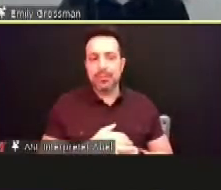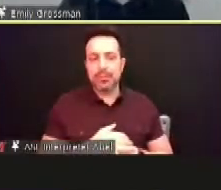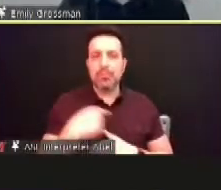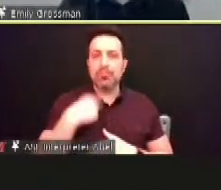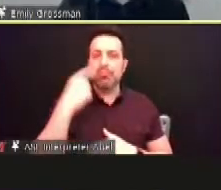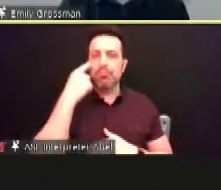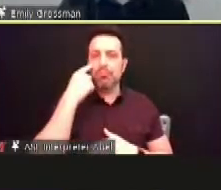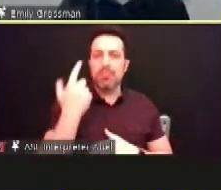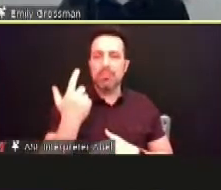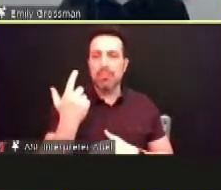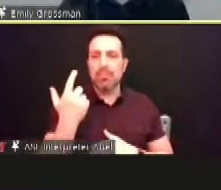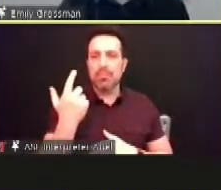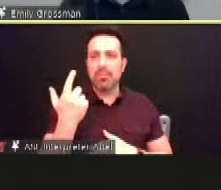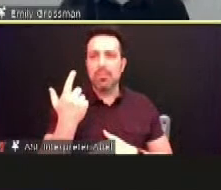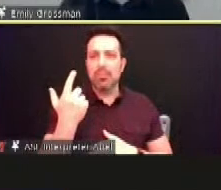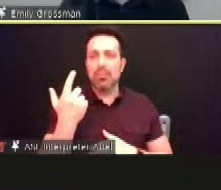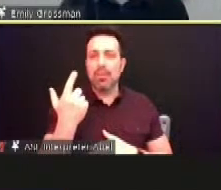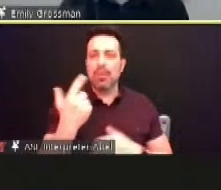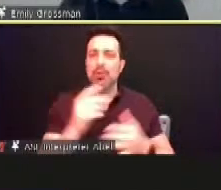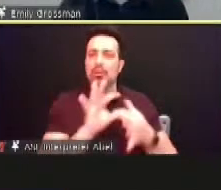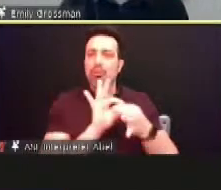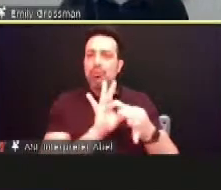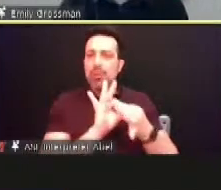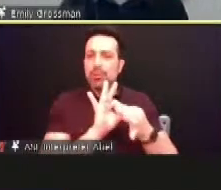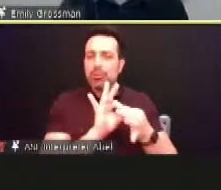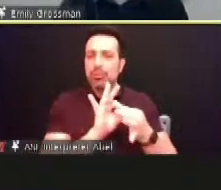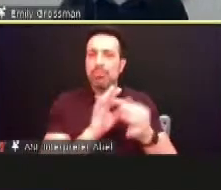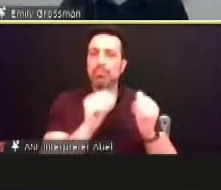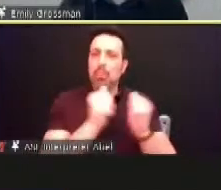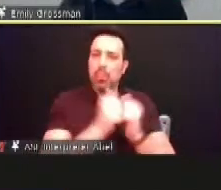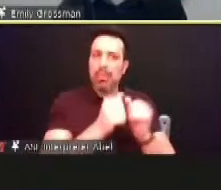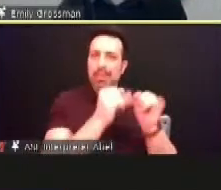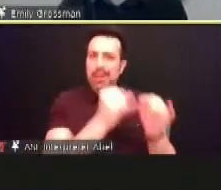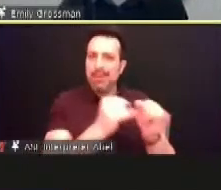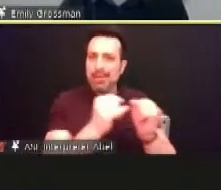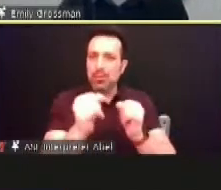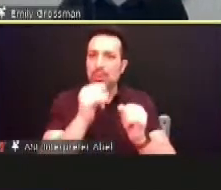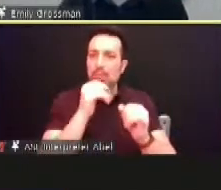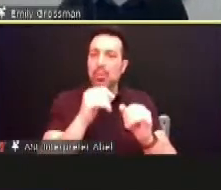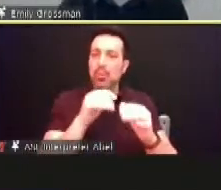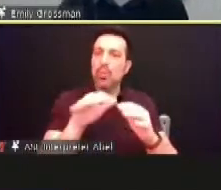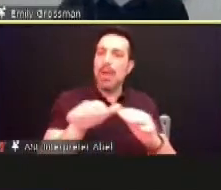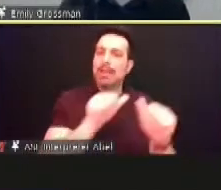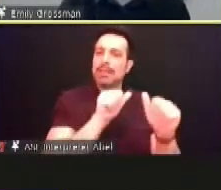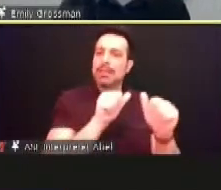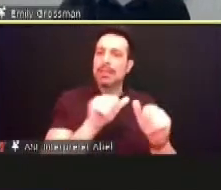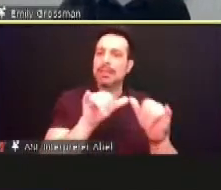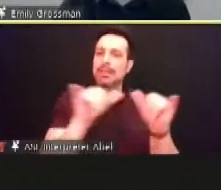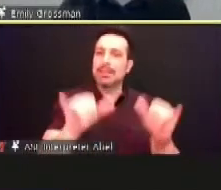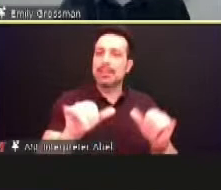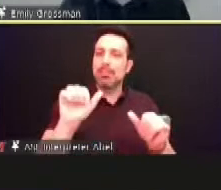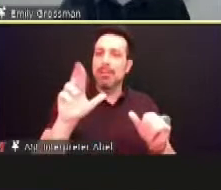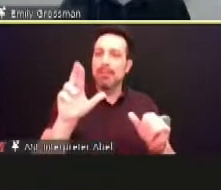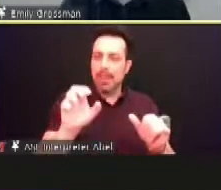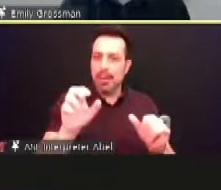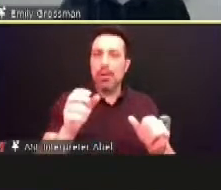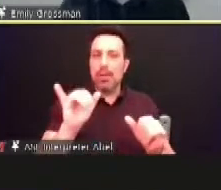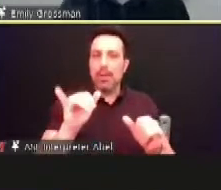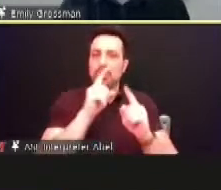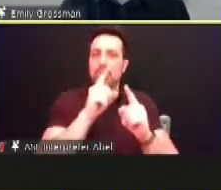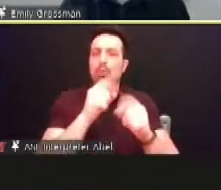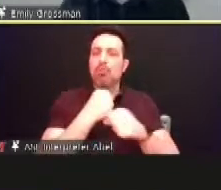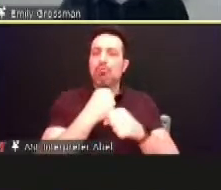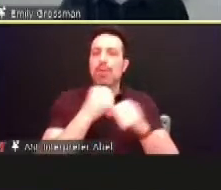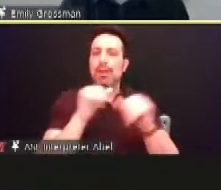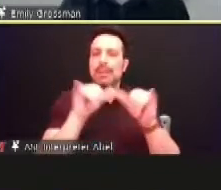help, having relationships with the individuals who are exiting systems of care, that's really about creating a system